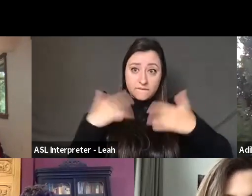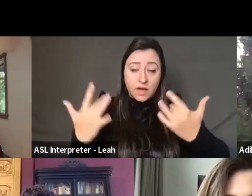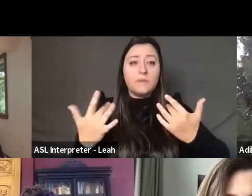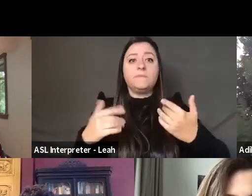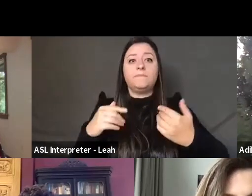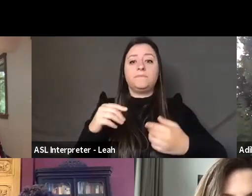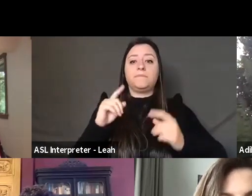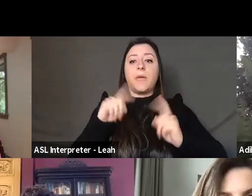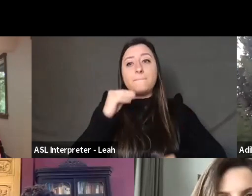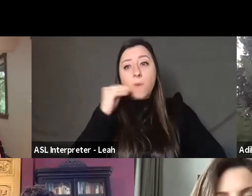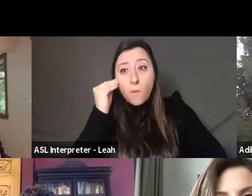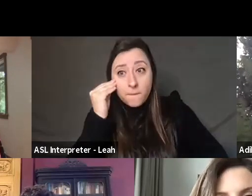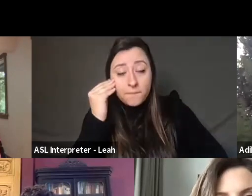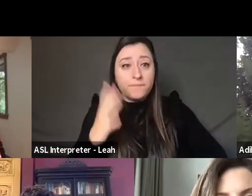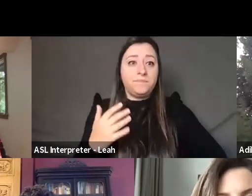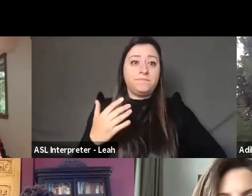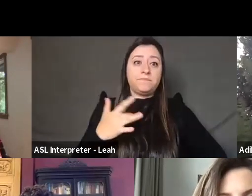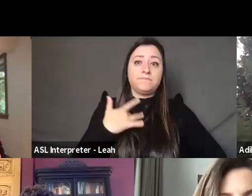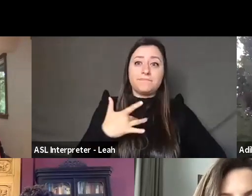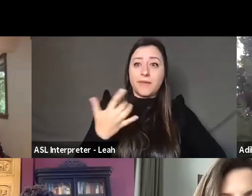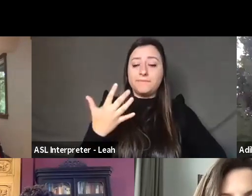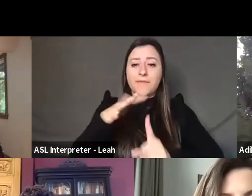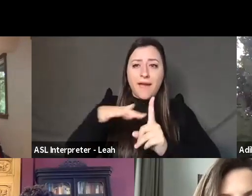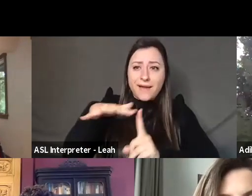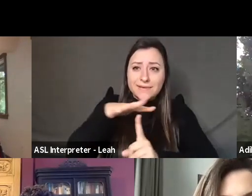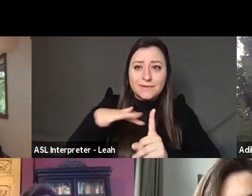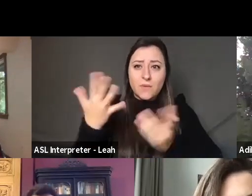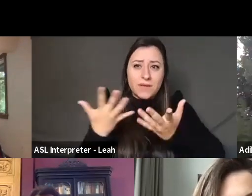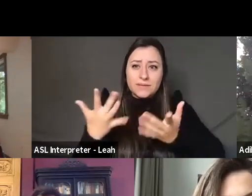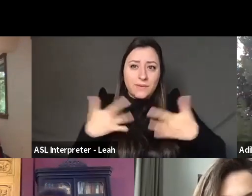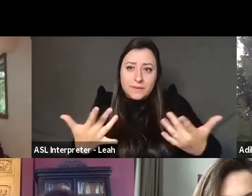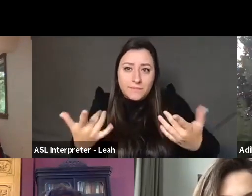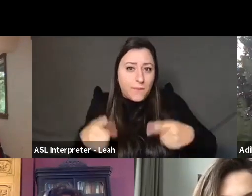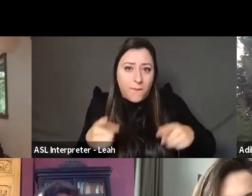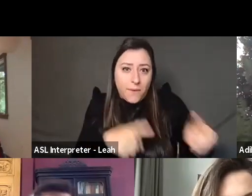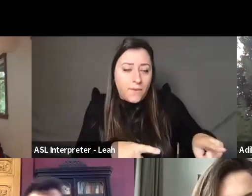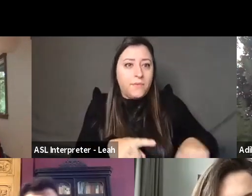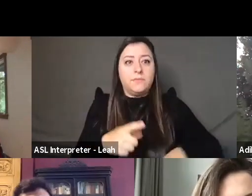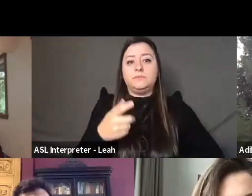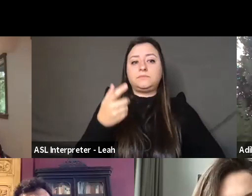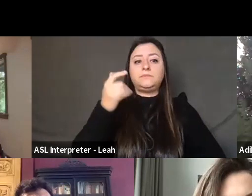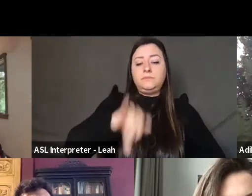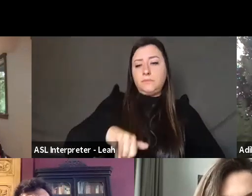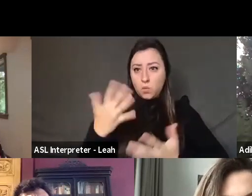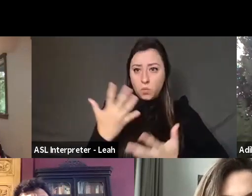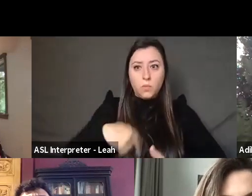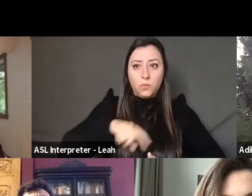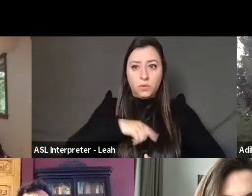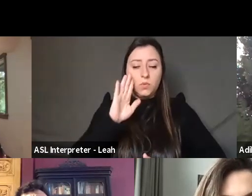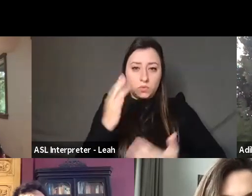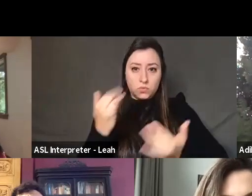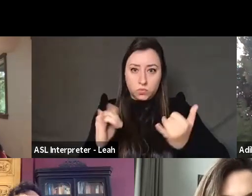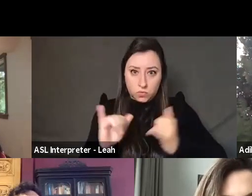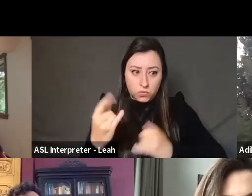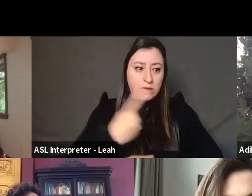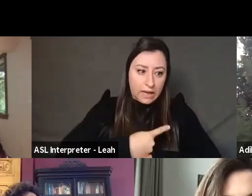home, to get a sense of, to get a context of what's going on. So that is what we are going to be doing. I want